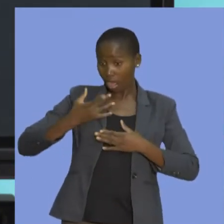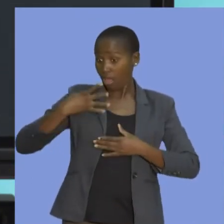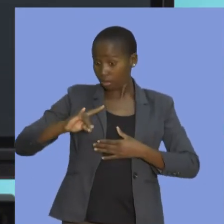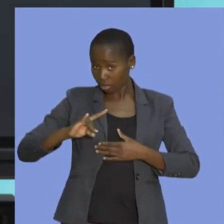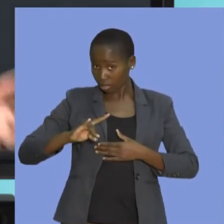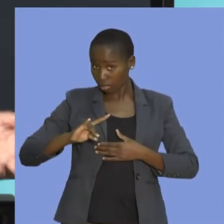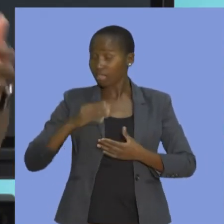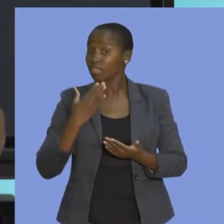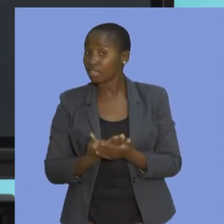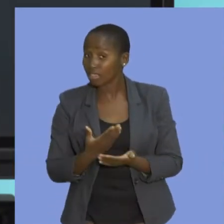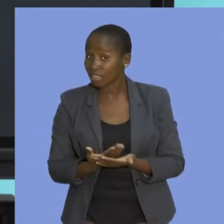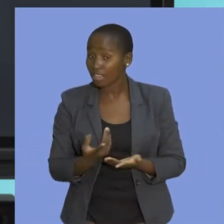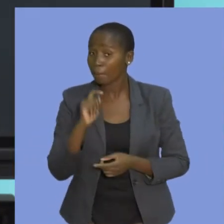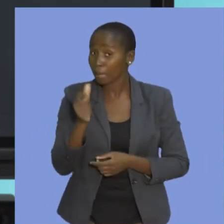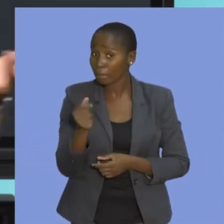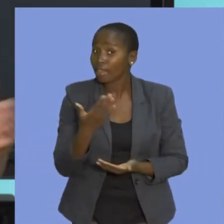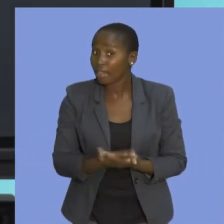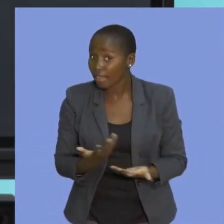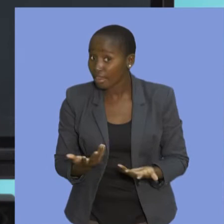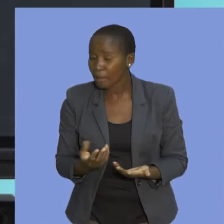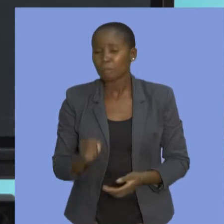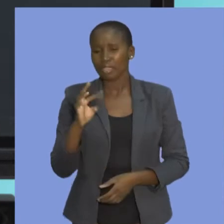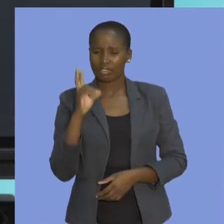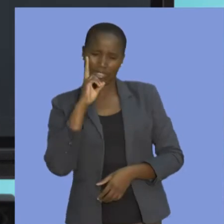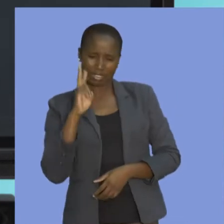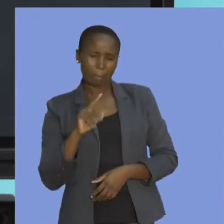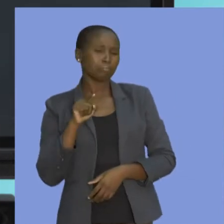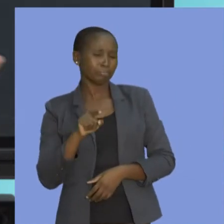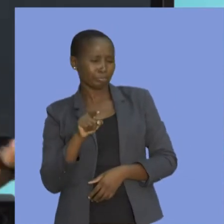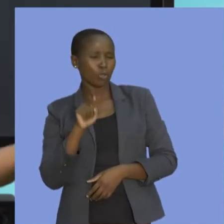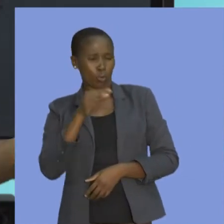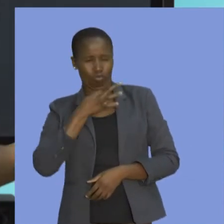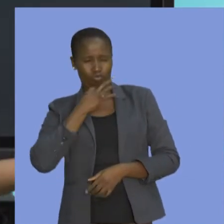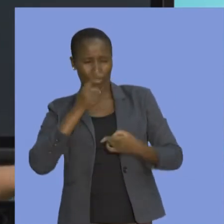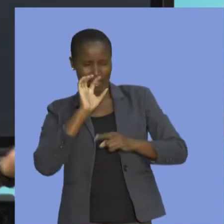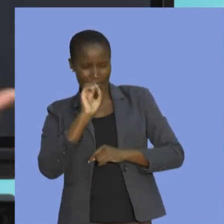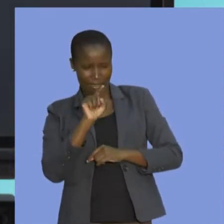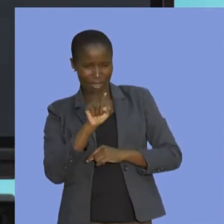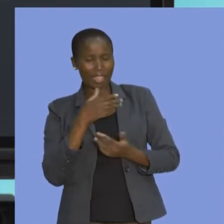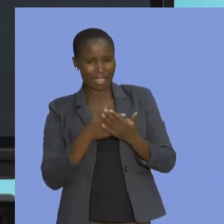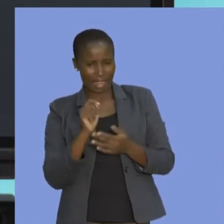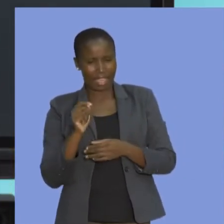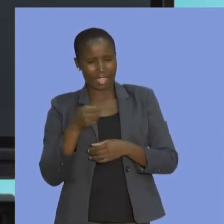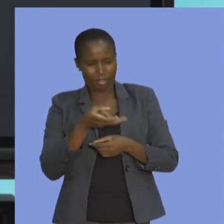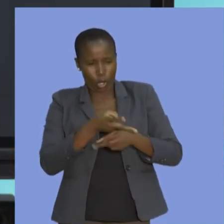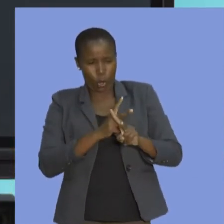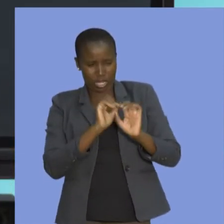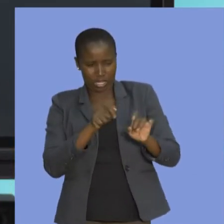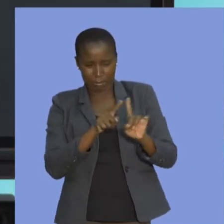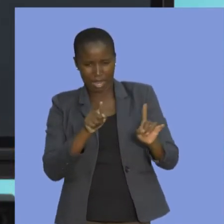chance that you might miss a payment are very high, they'll give you a higher interest rate. So data can be used in different